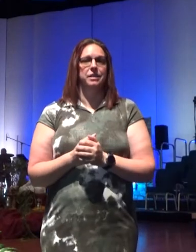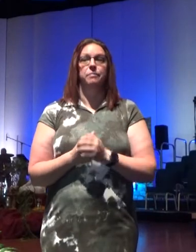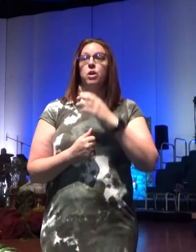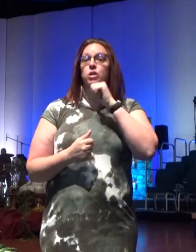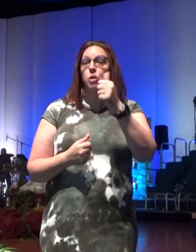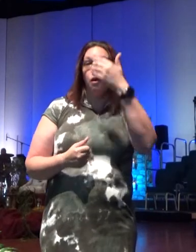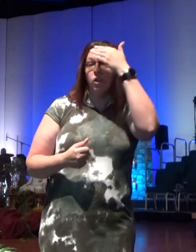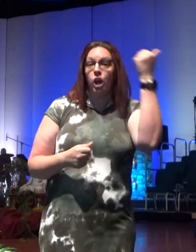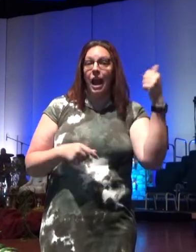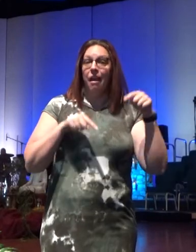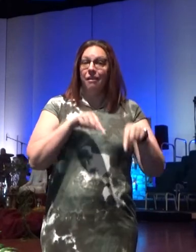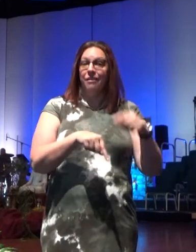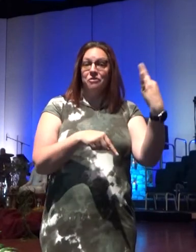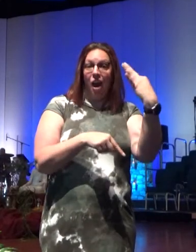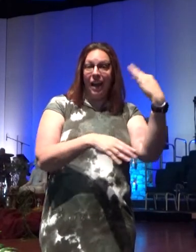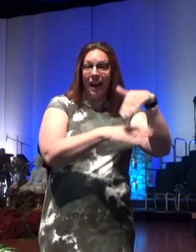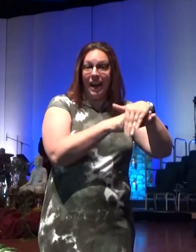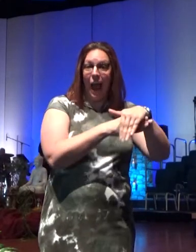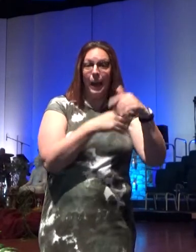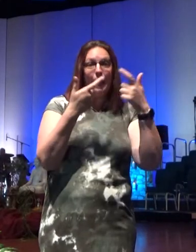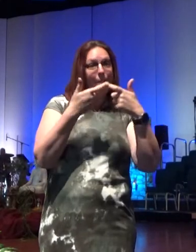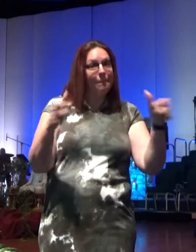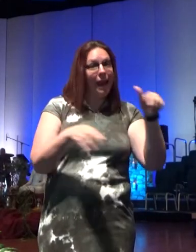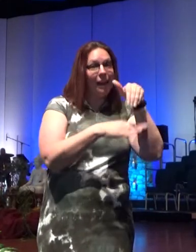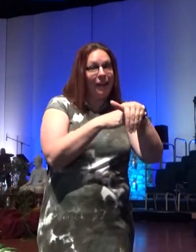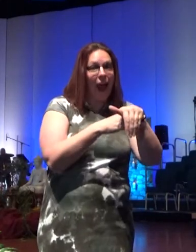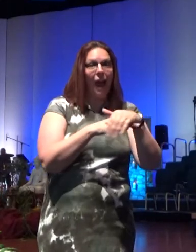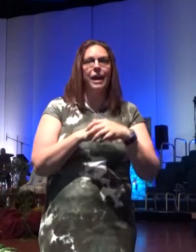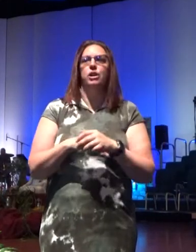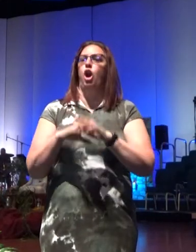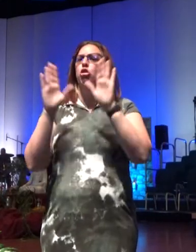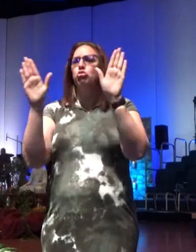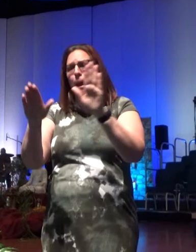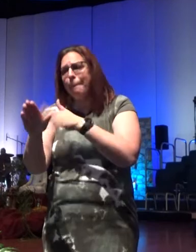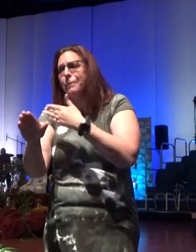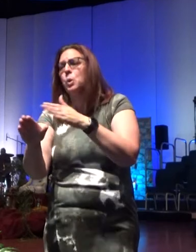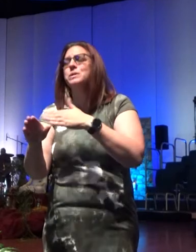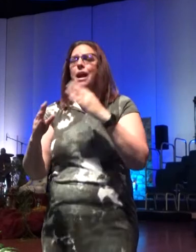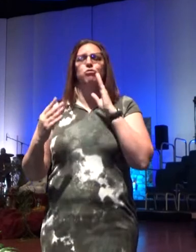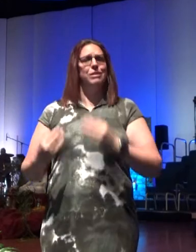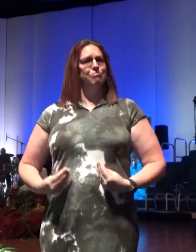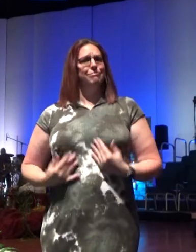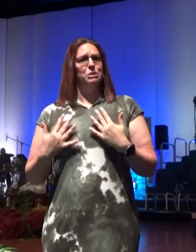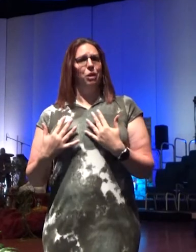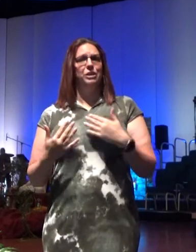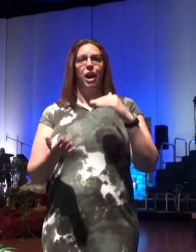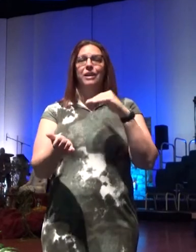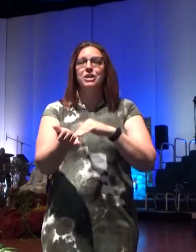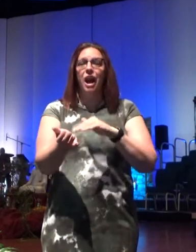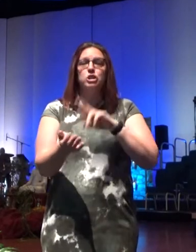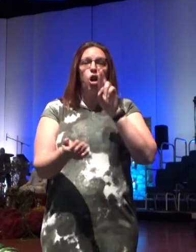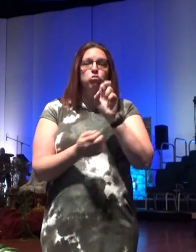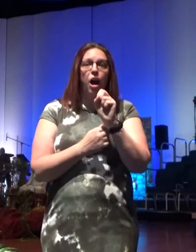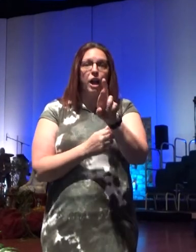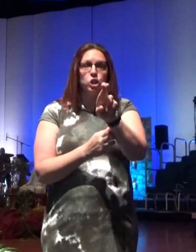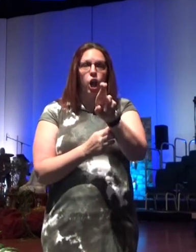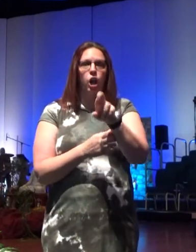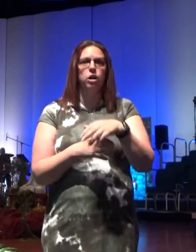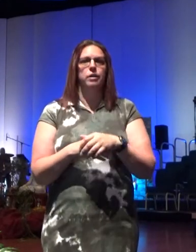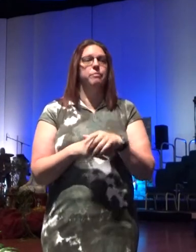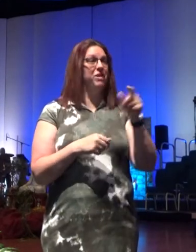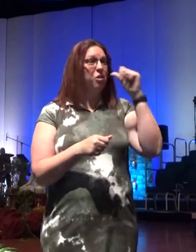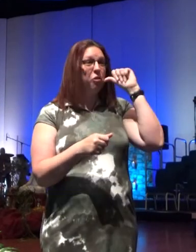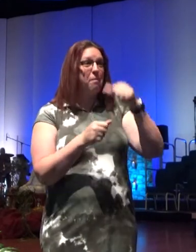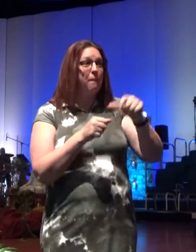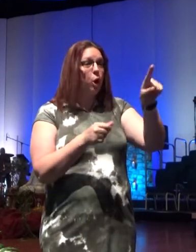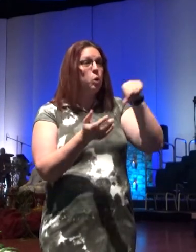Teal Sanctuary. Great music, inspirational. Dr. Roger speaking. Do you remember when you graduated? I was with Ernest Holmes. I do